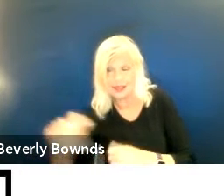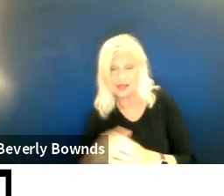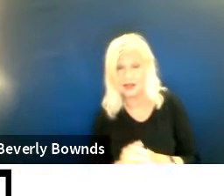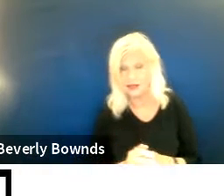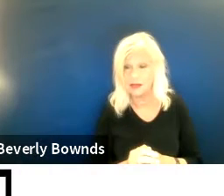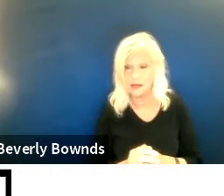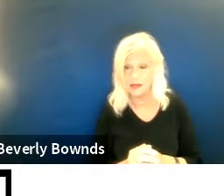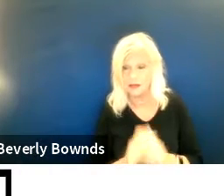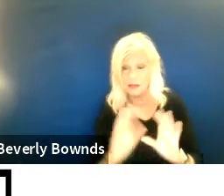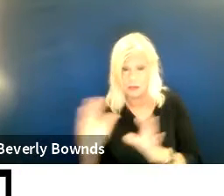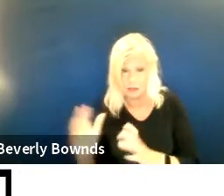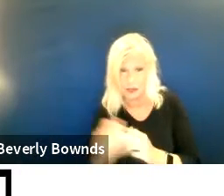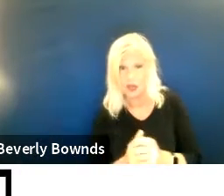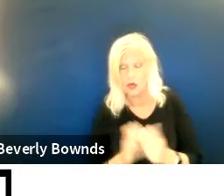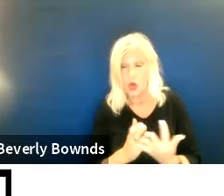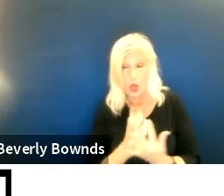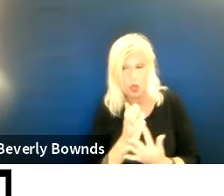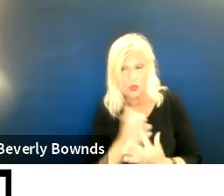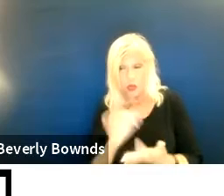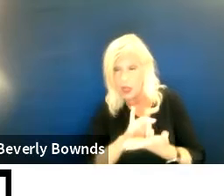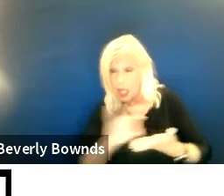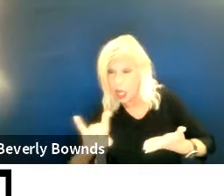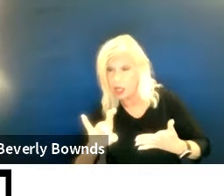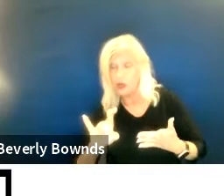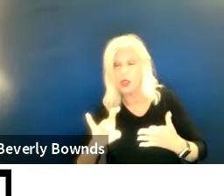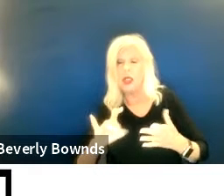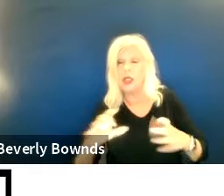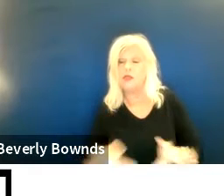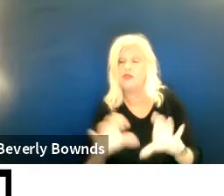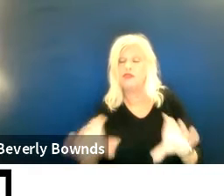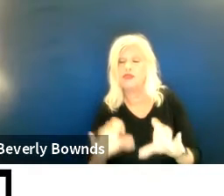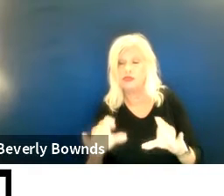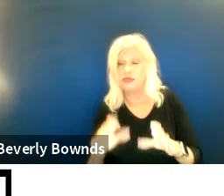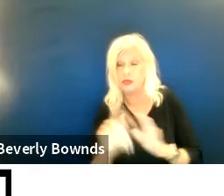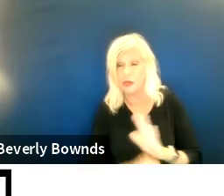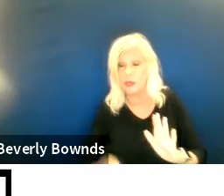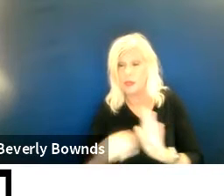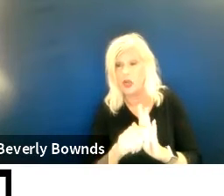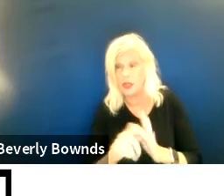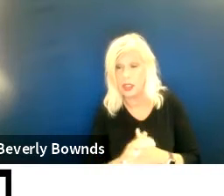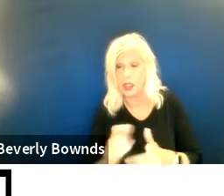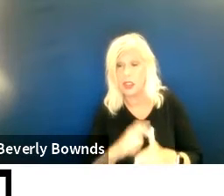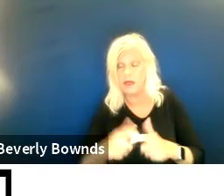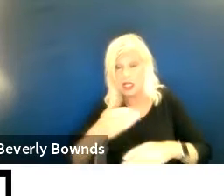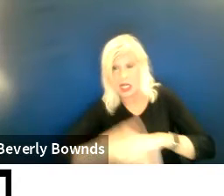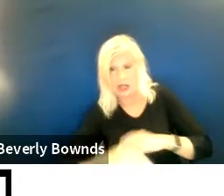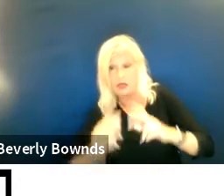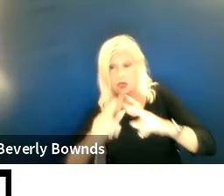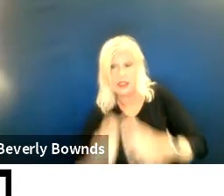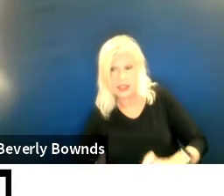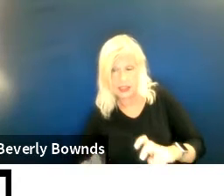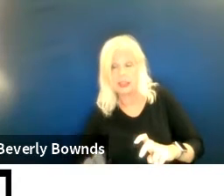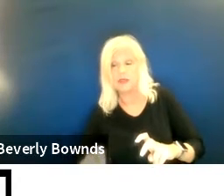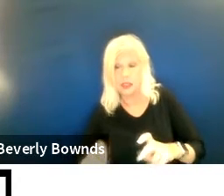training. They will go through the 8-week intervention or control period and complete assessment post-intervention at